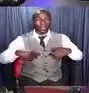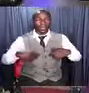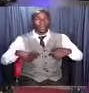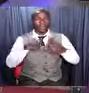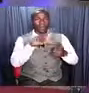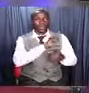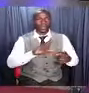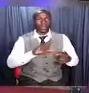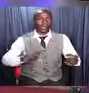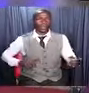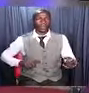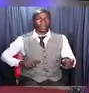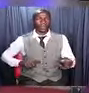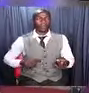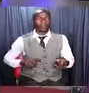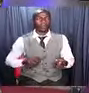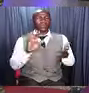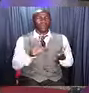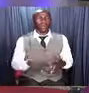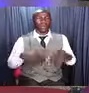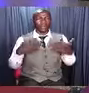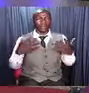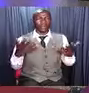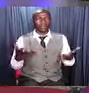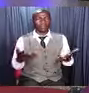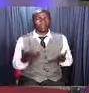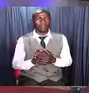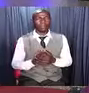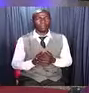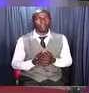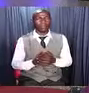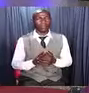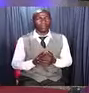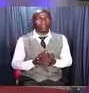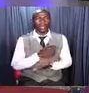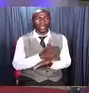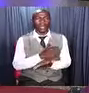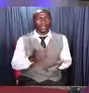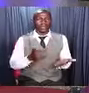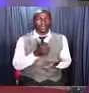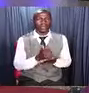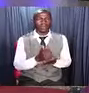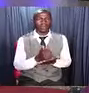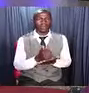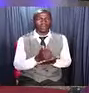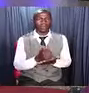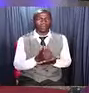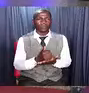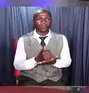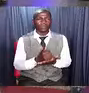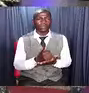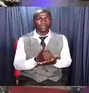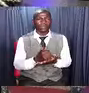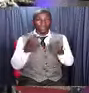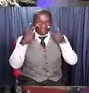Lord. And you'll get your heart desire. Hallelujah. Hallelujah. Amen. Amen. Ndio nimeangalia